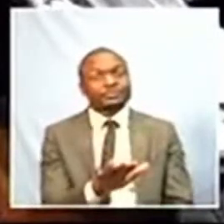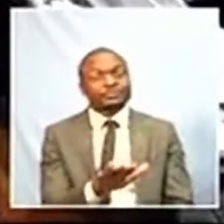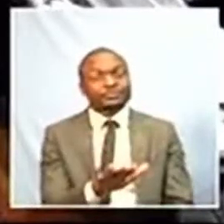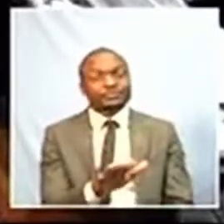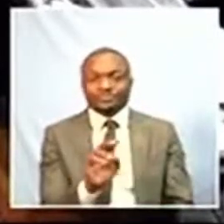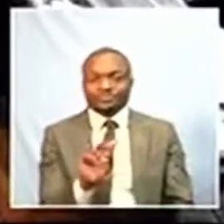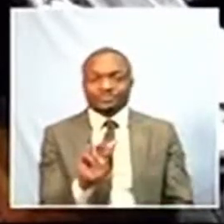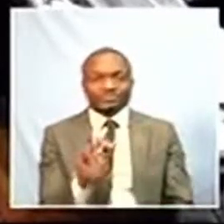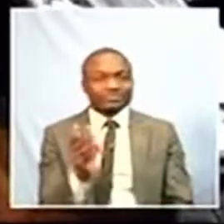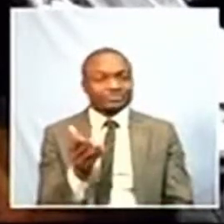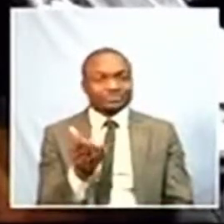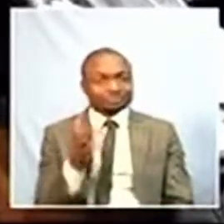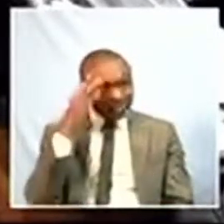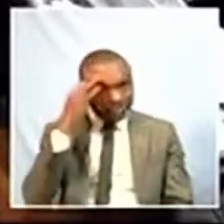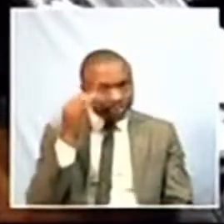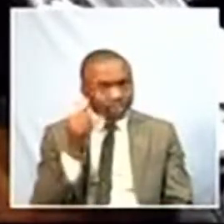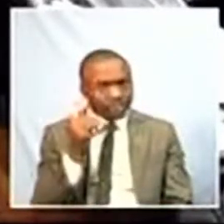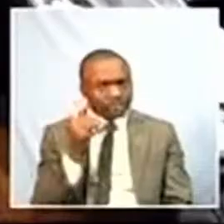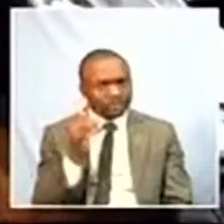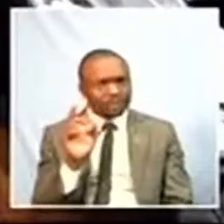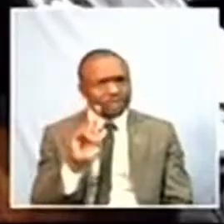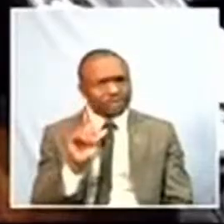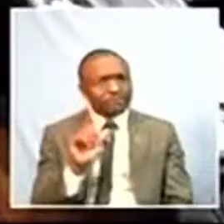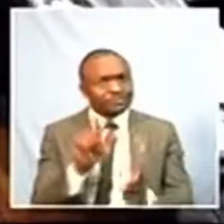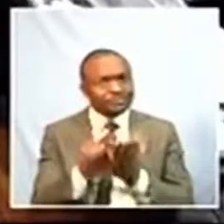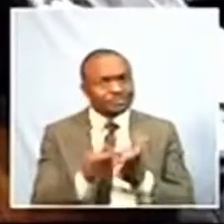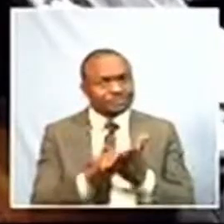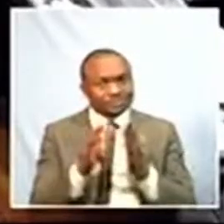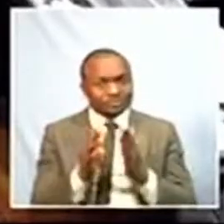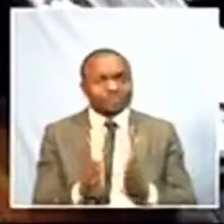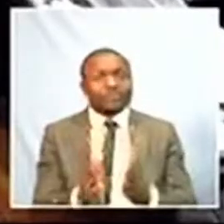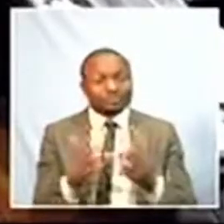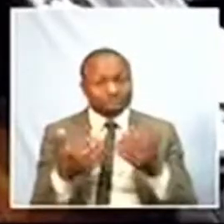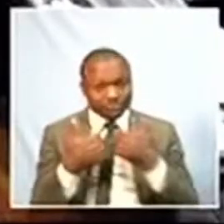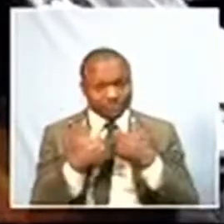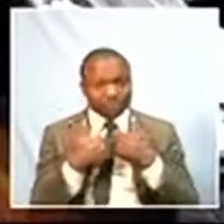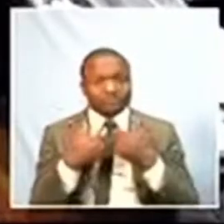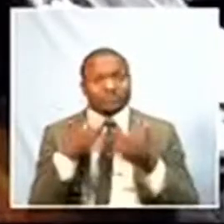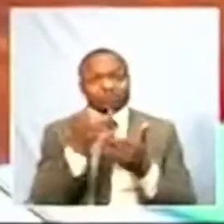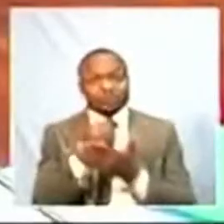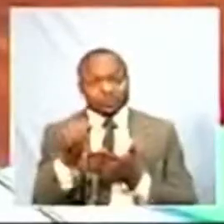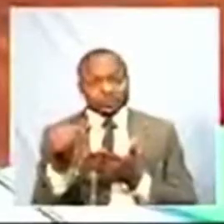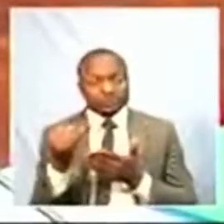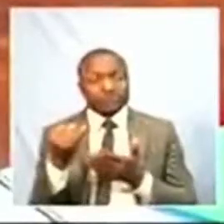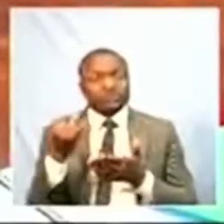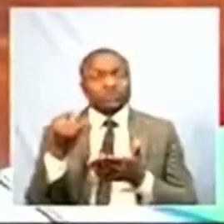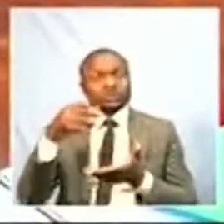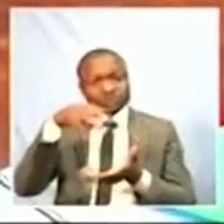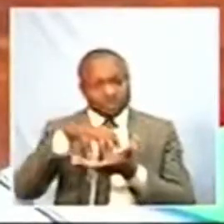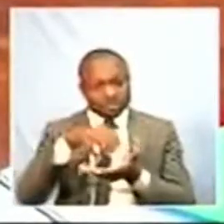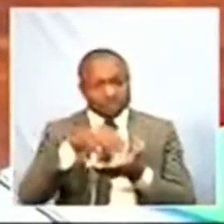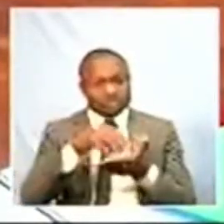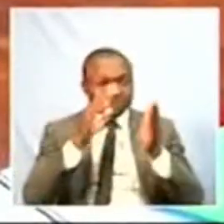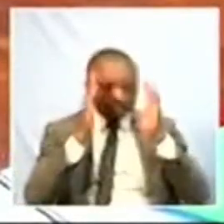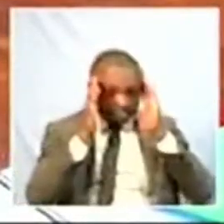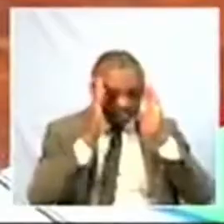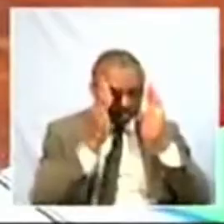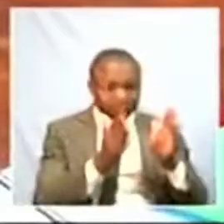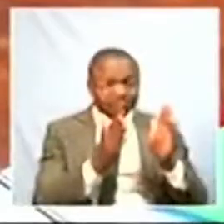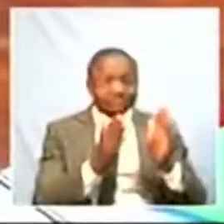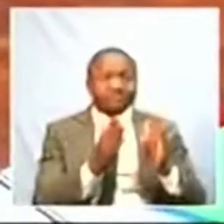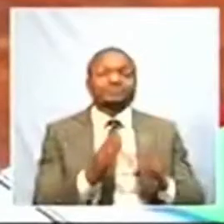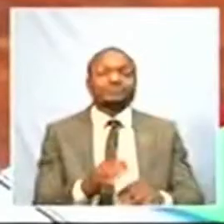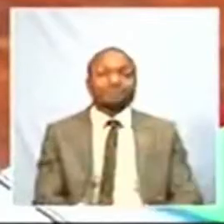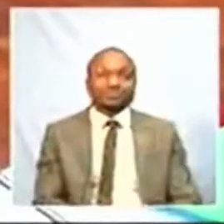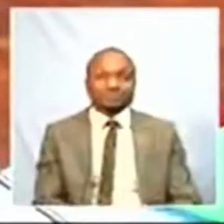No, Chair. Why? What is the legal officer? She had matters of court to attend to. Couldn't join us. Oh, in court?